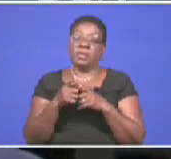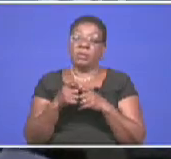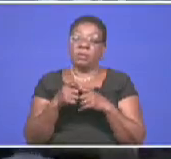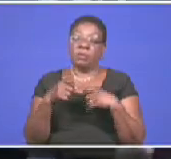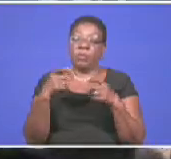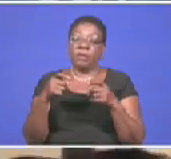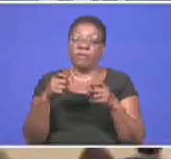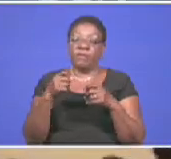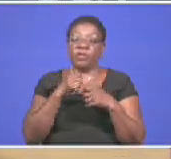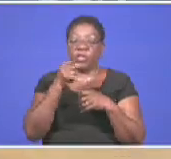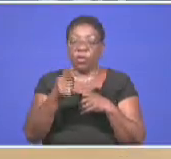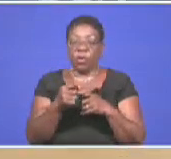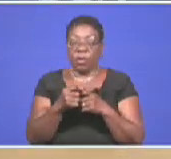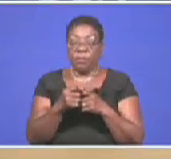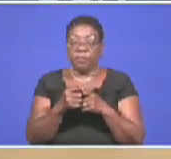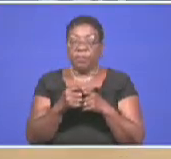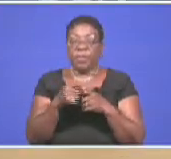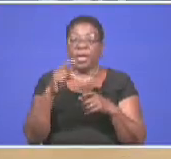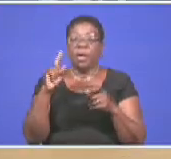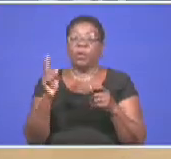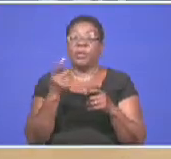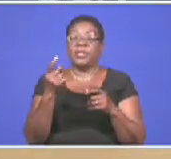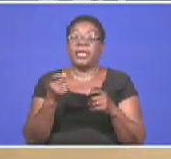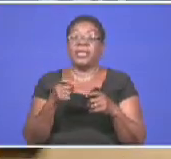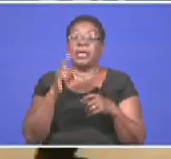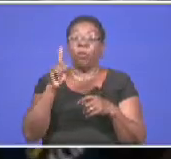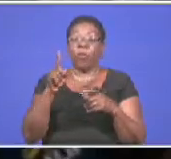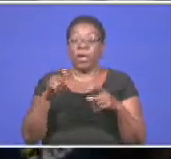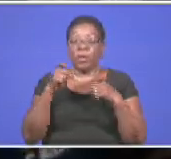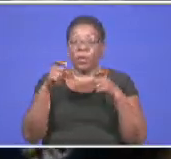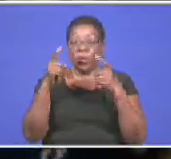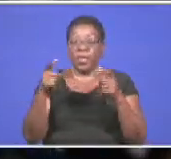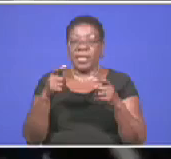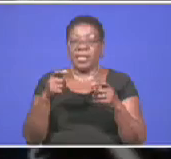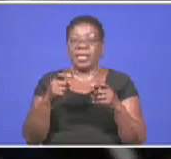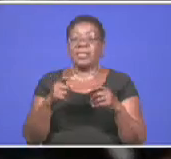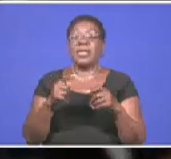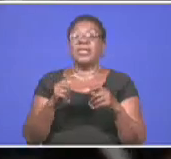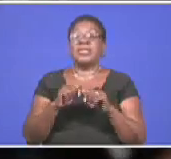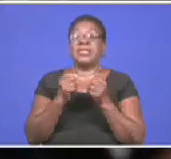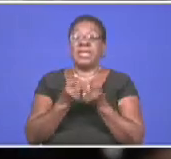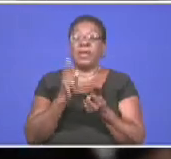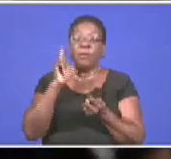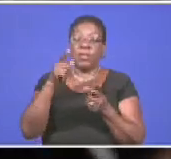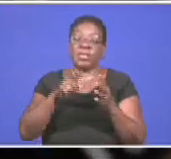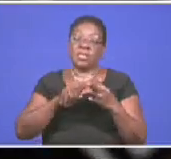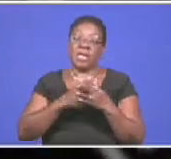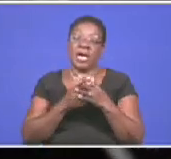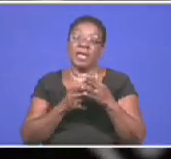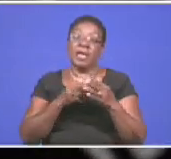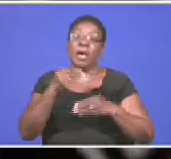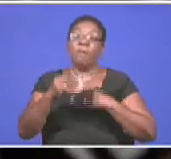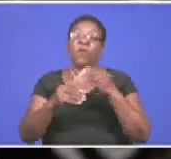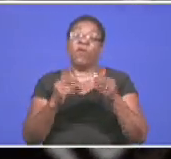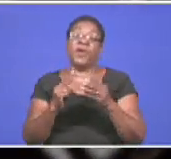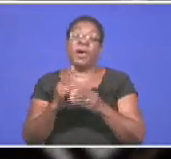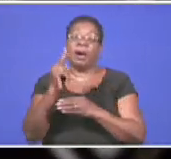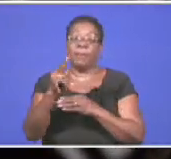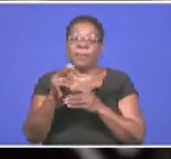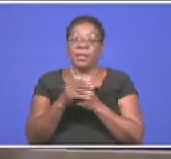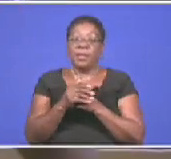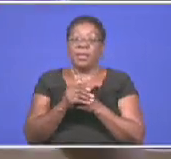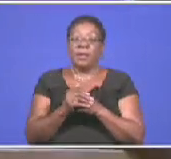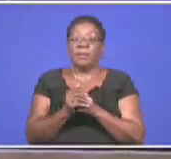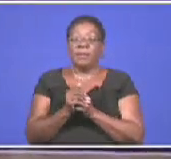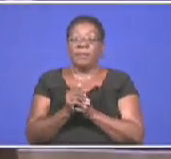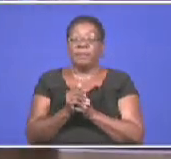I think once we get a win, let's get that one win on our belt, I think this team will start moving up the hill and be the team that we need to be for